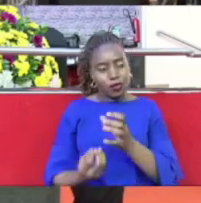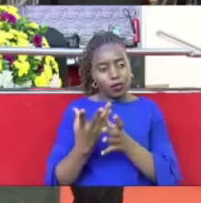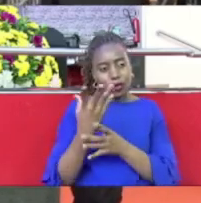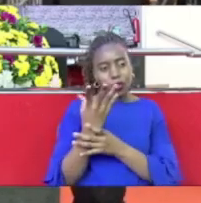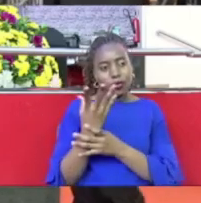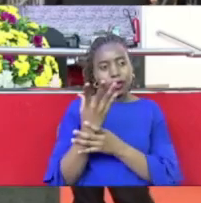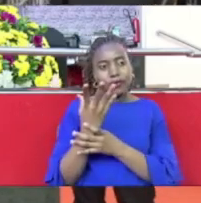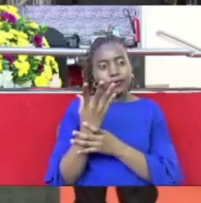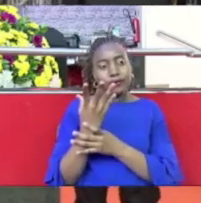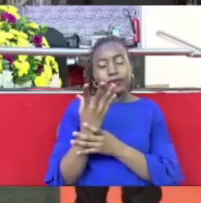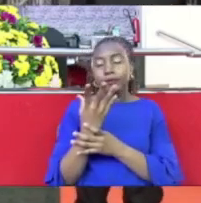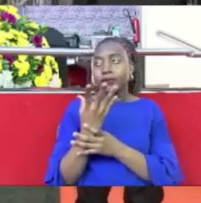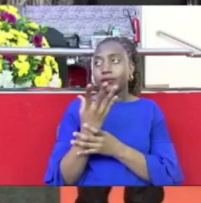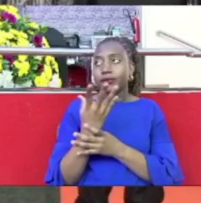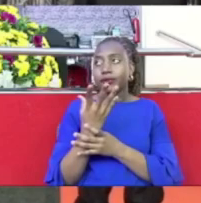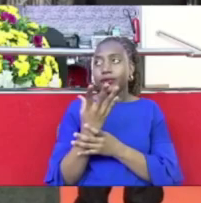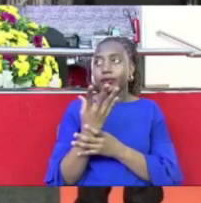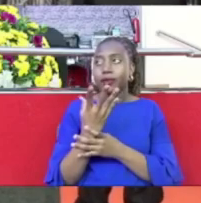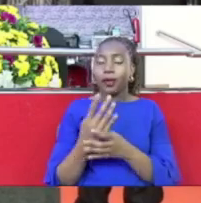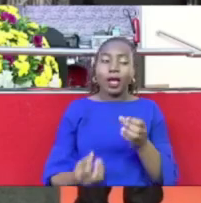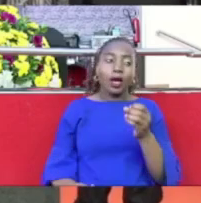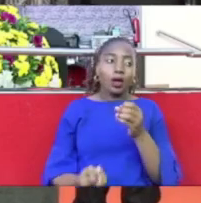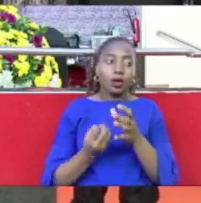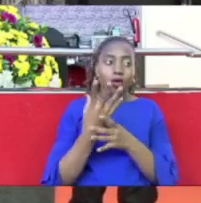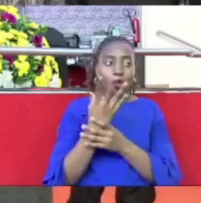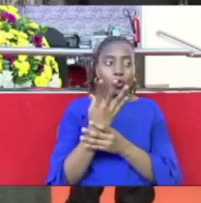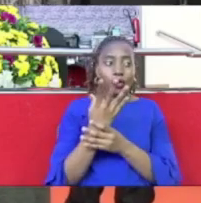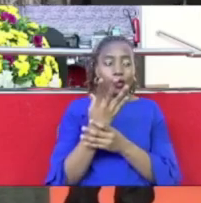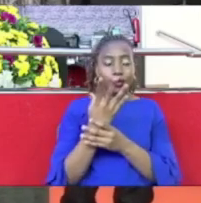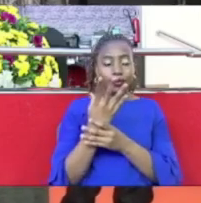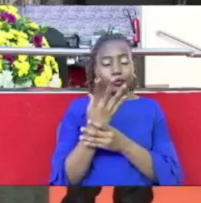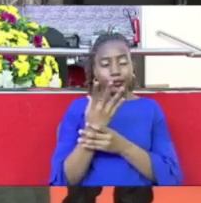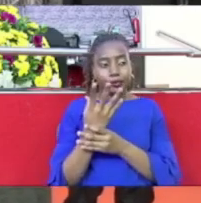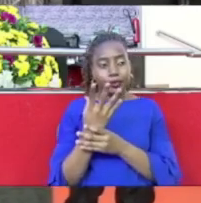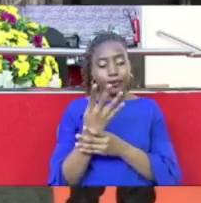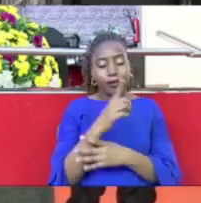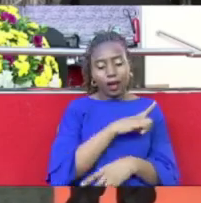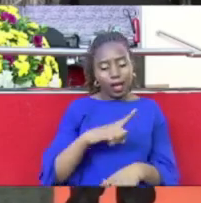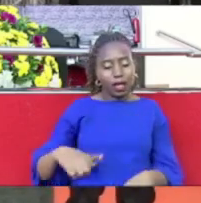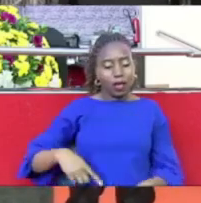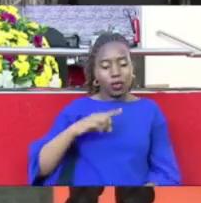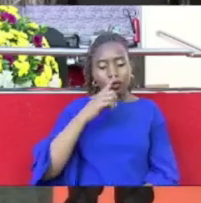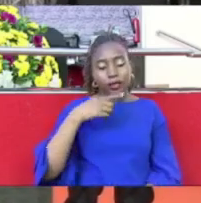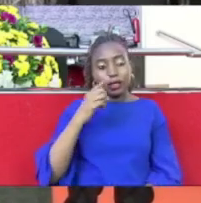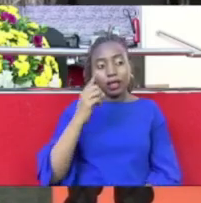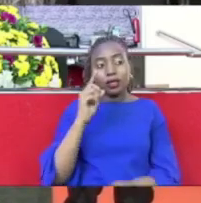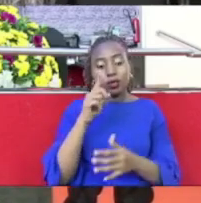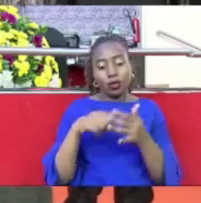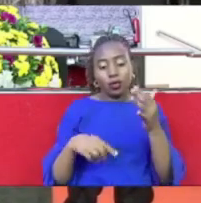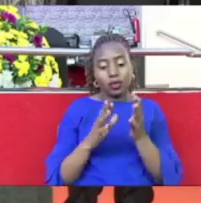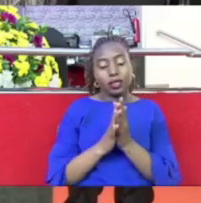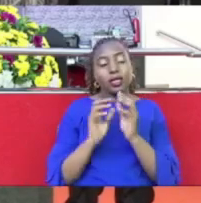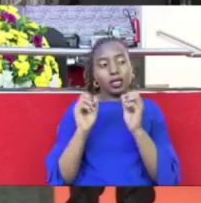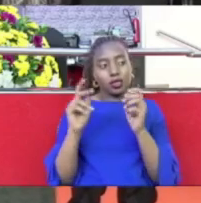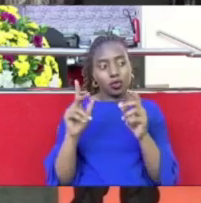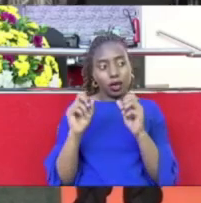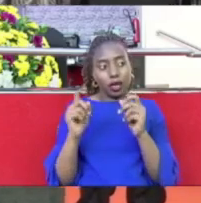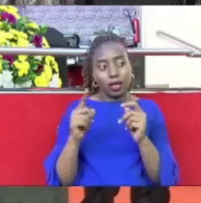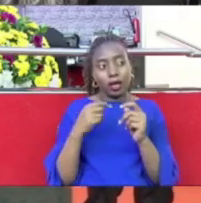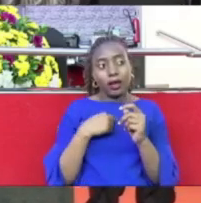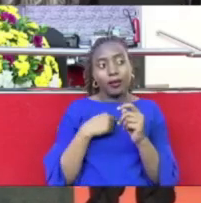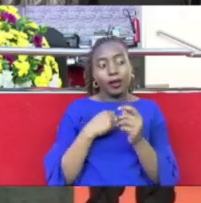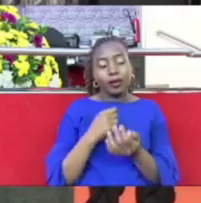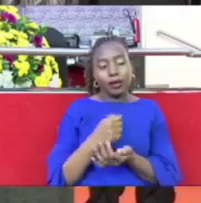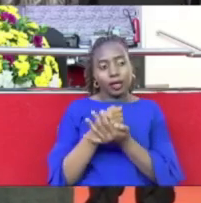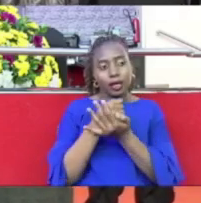kukoma, growth pattern, kukua, the Lord says it's okay, I will respond to that. Nitakujibu.